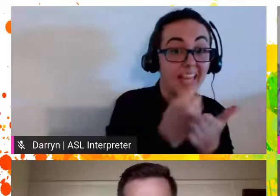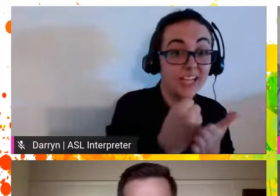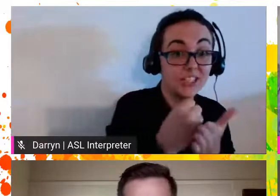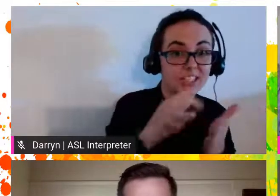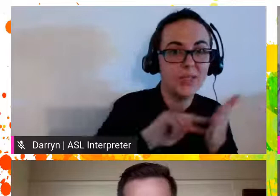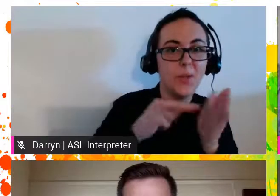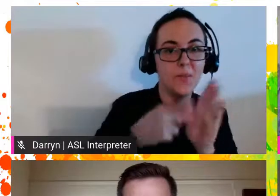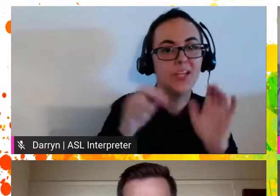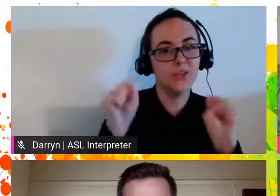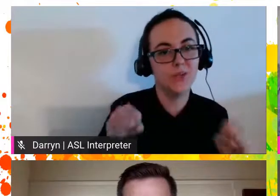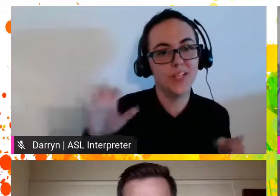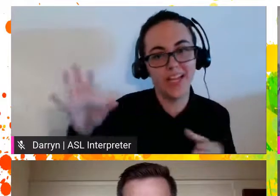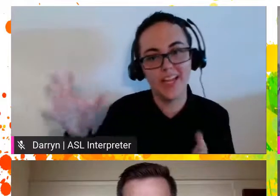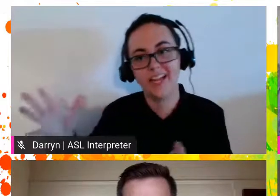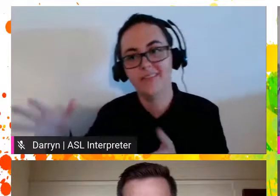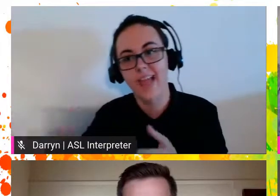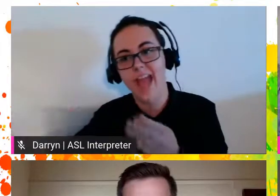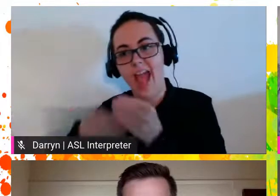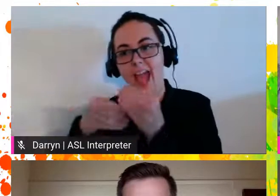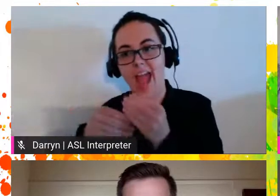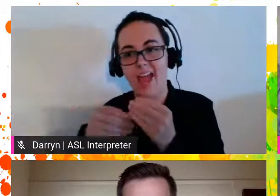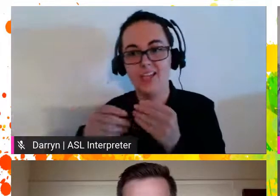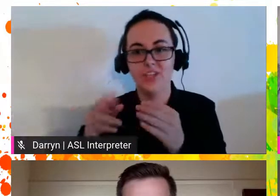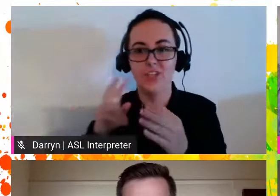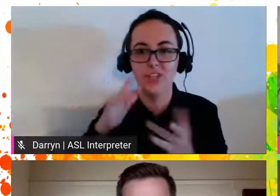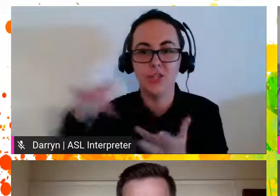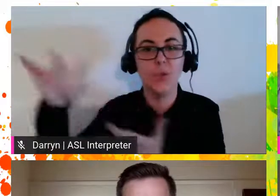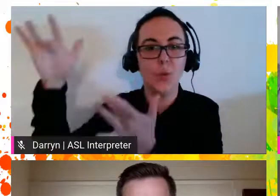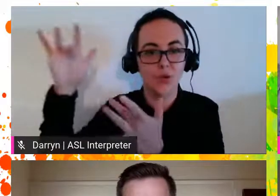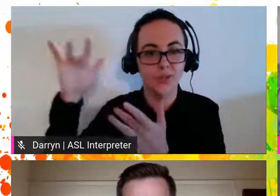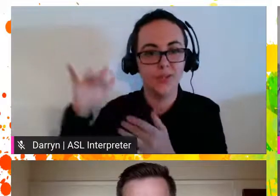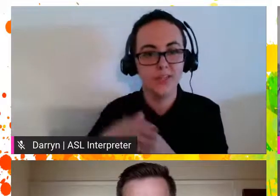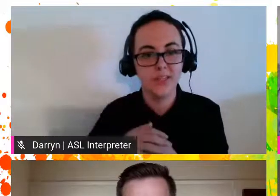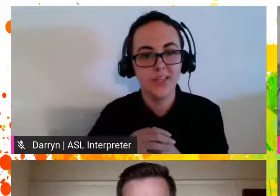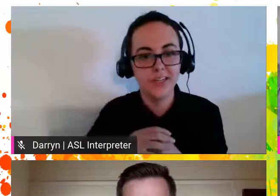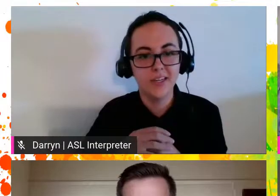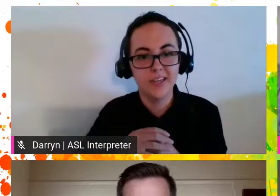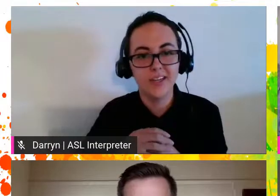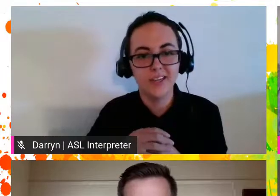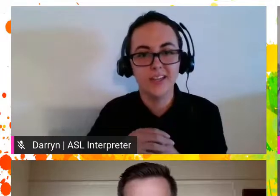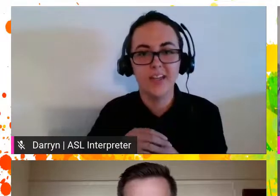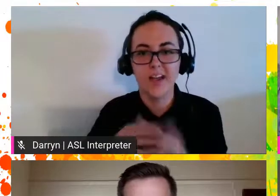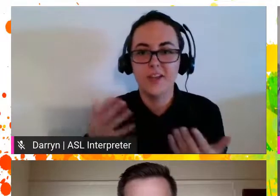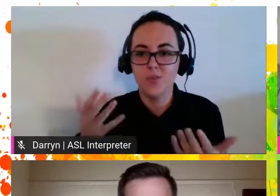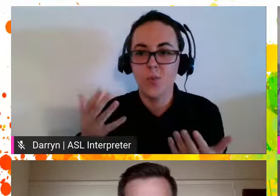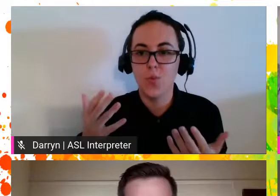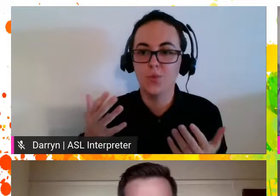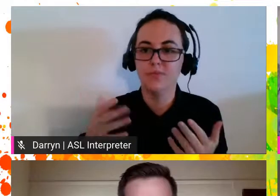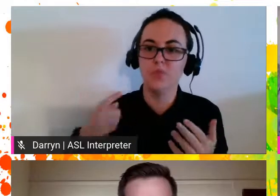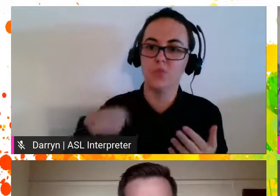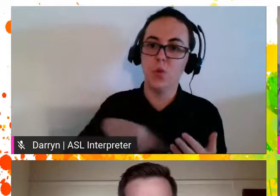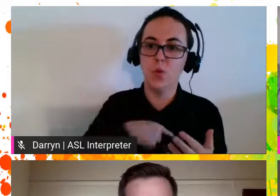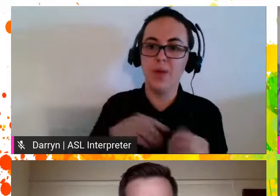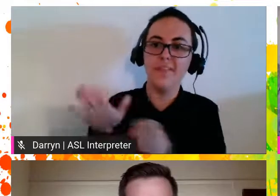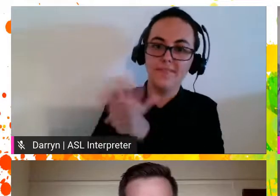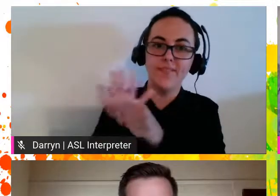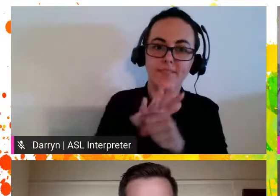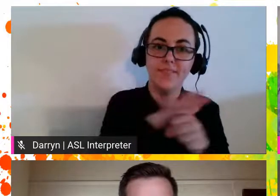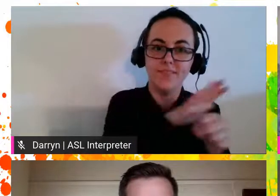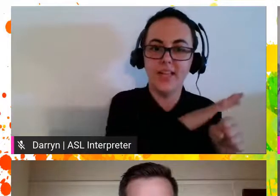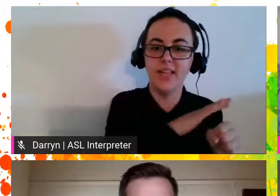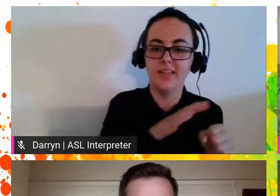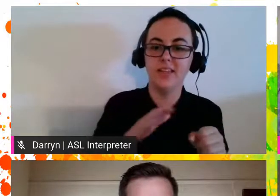growing with the tour, with the collection as we fill in those gaps and add in those really, really crucial